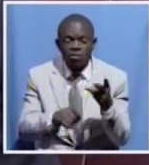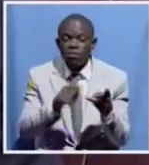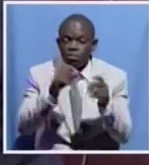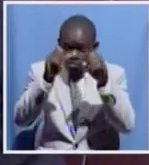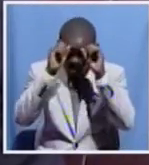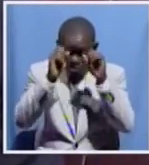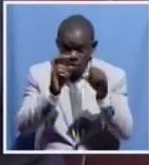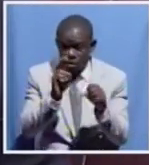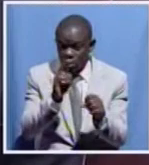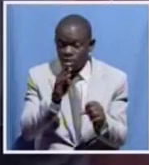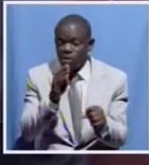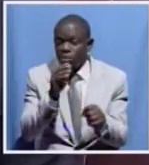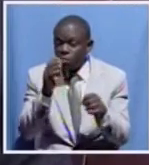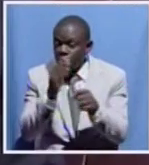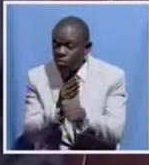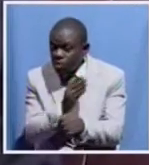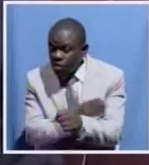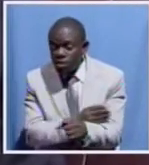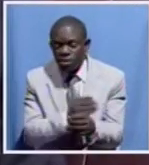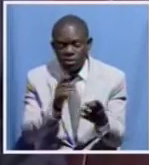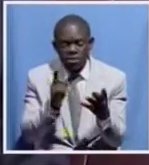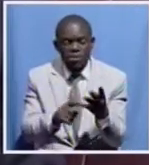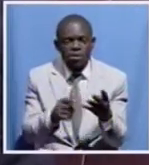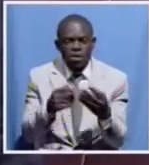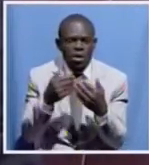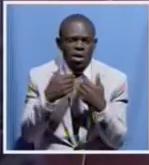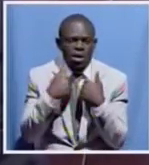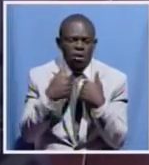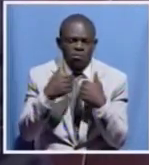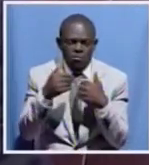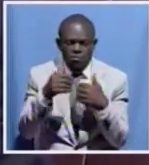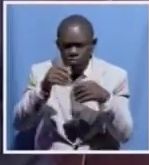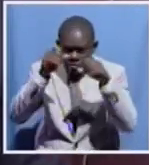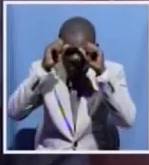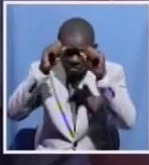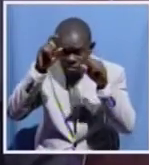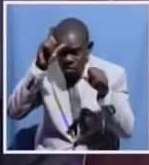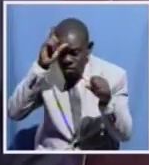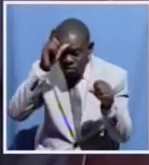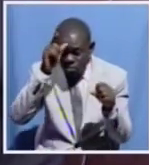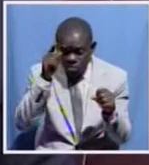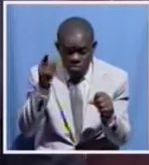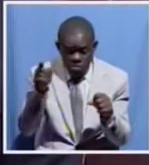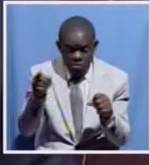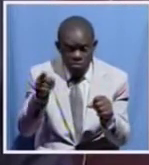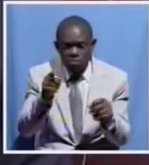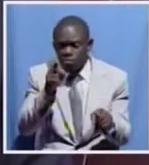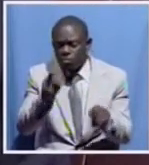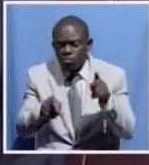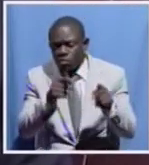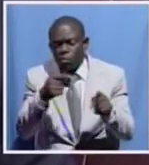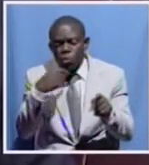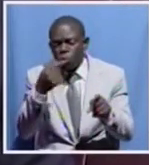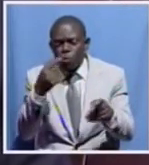And we have presidents who have been commuting death sentences, who have been removing people from death row